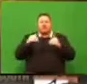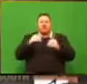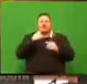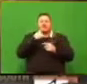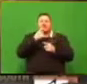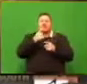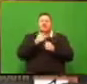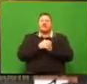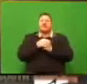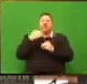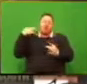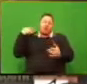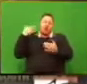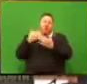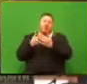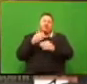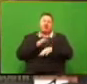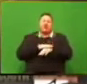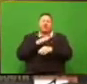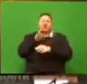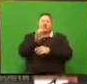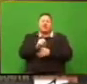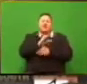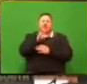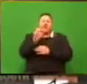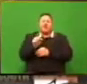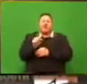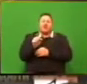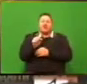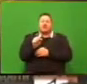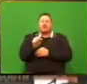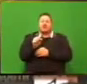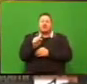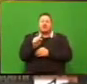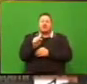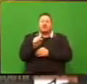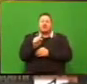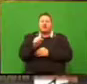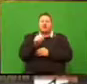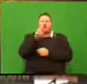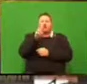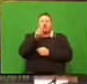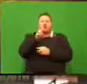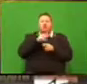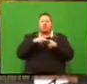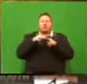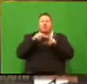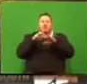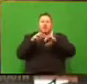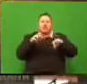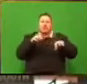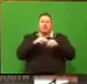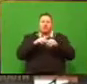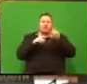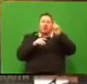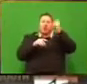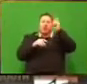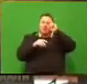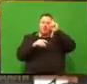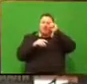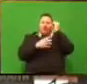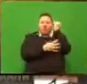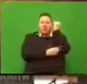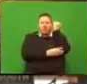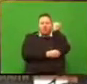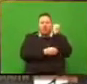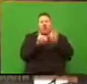For a very long time, South Africans have been constituted by two nations, one black, poor,